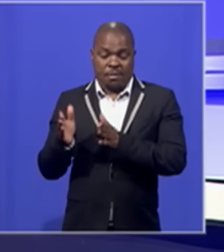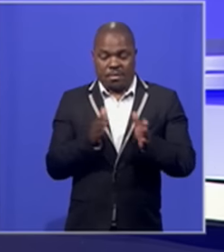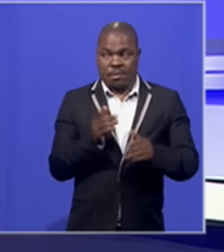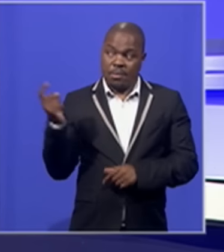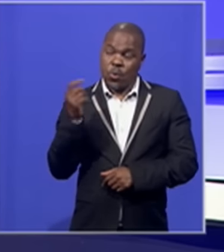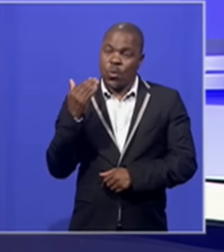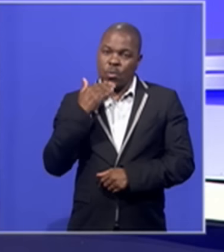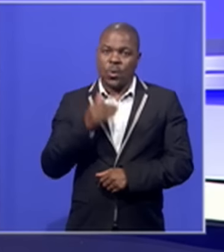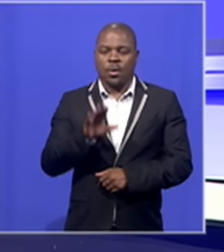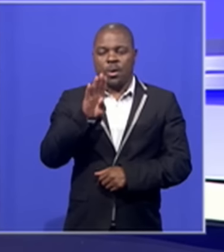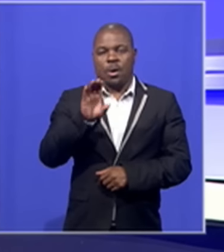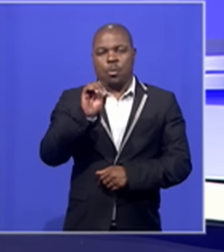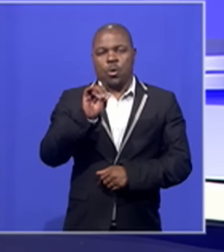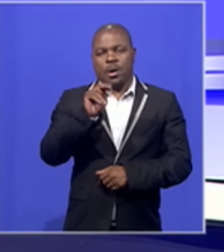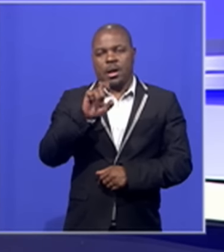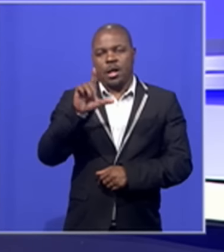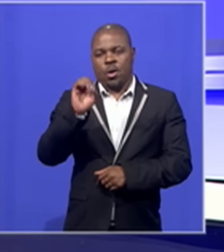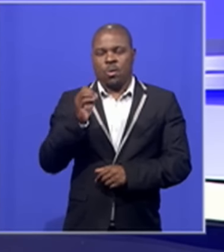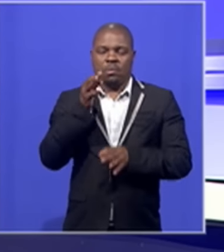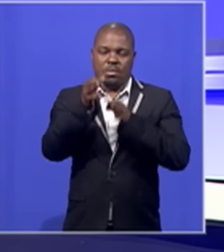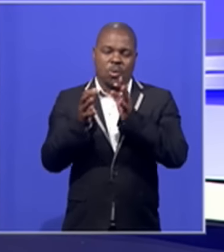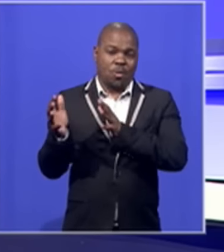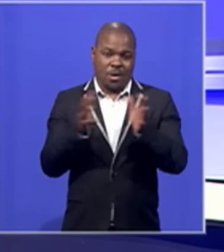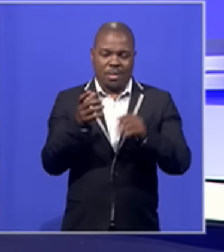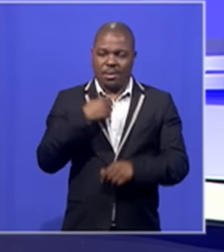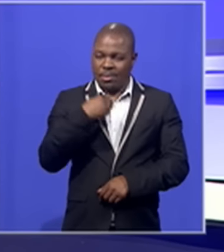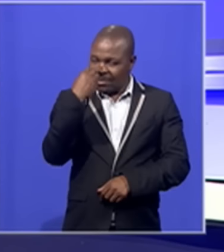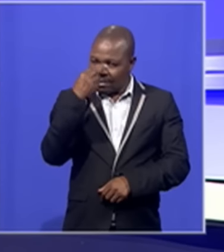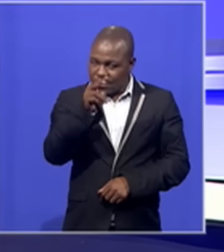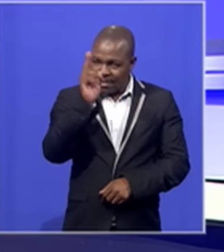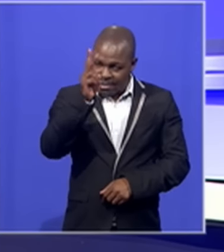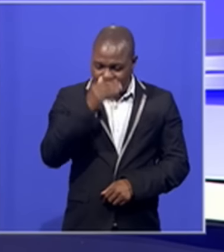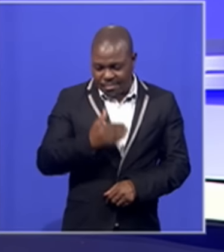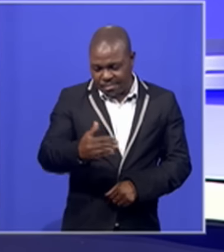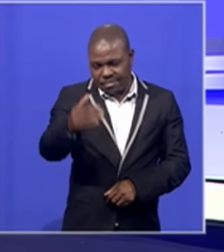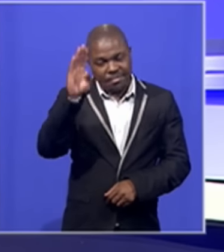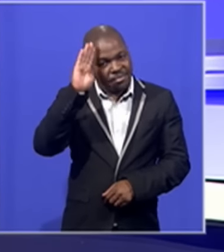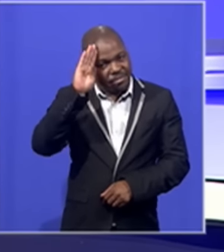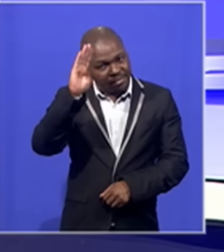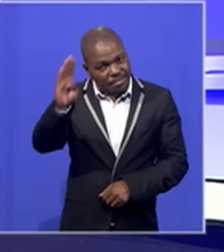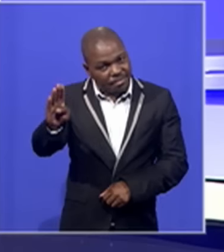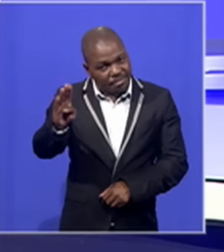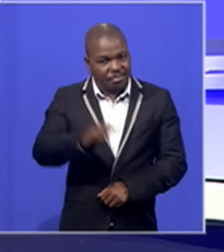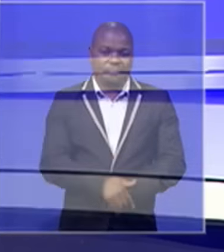boinelo mo lebimang ka tsa maemo a bosa go fitla re kopana gape mo nakong e tlang sala sentle.